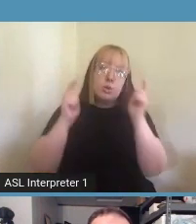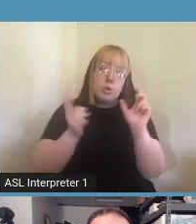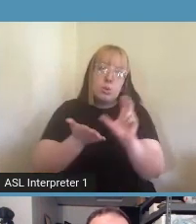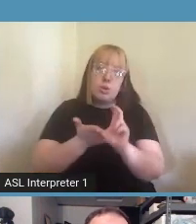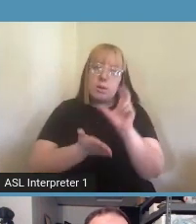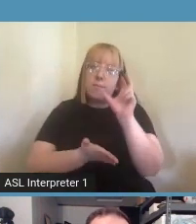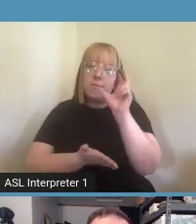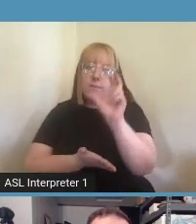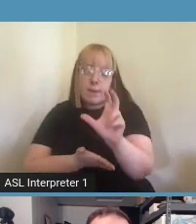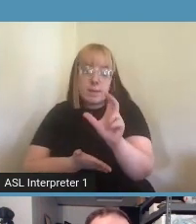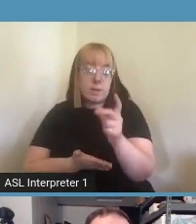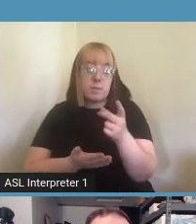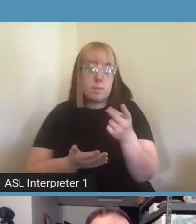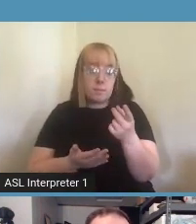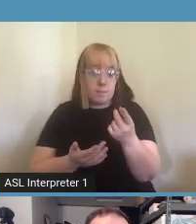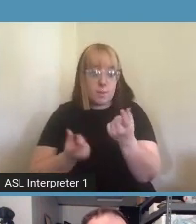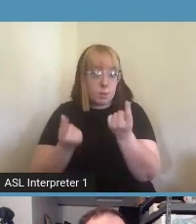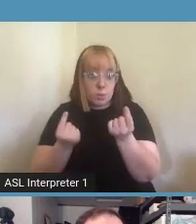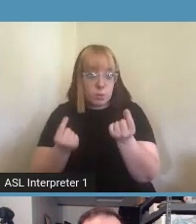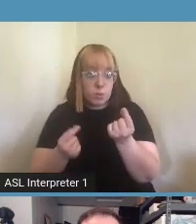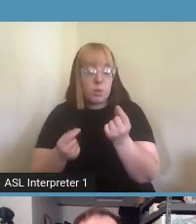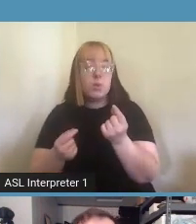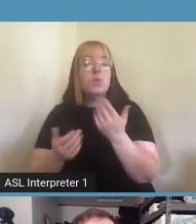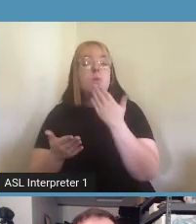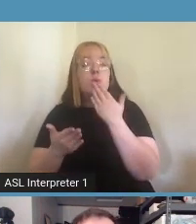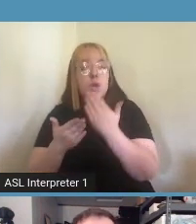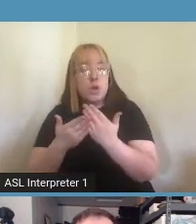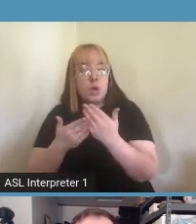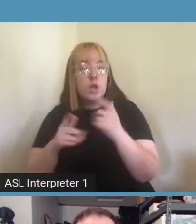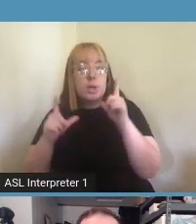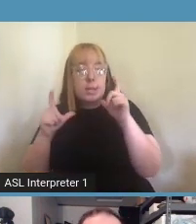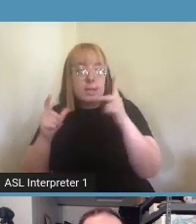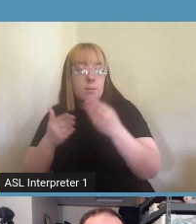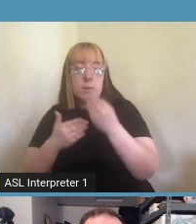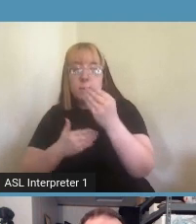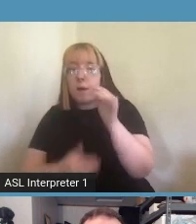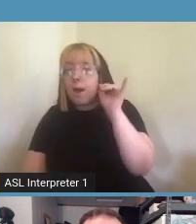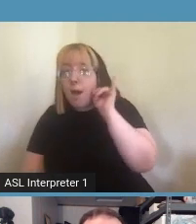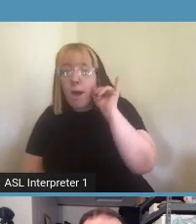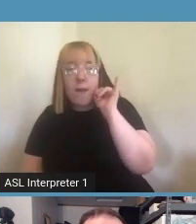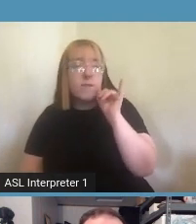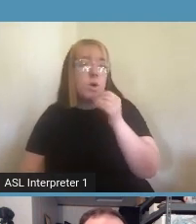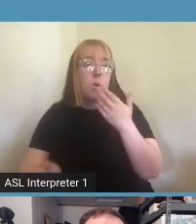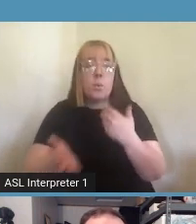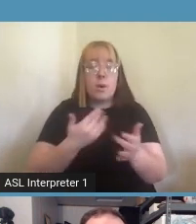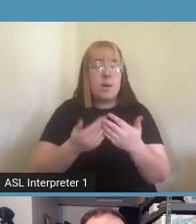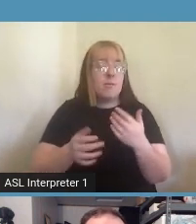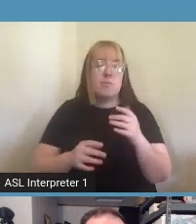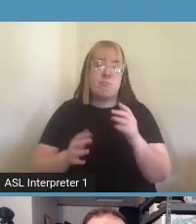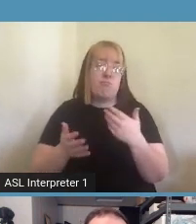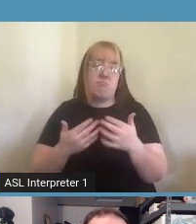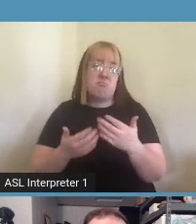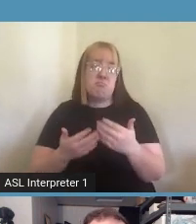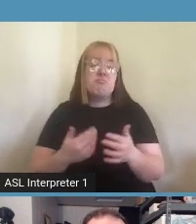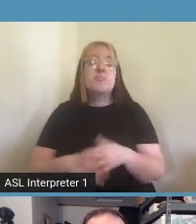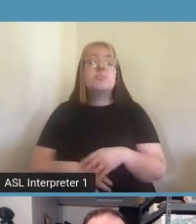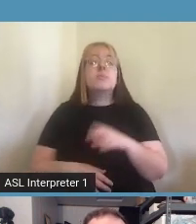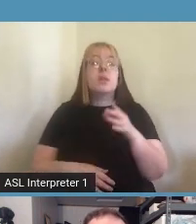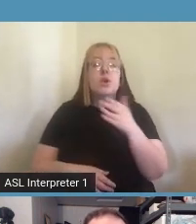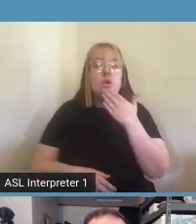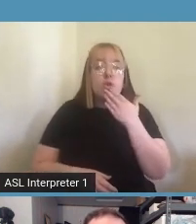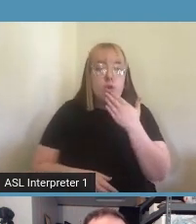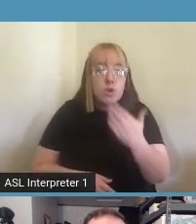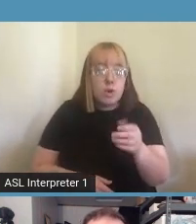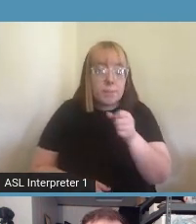off in: getting a good camera, whether it's a smartphone or not, getting a good microphone, and having something